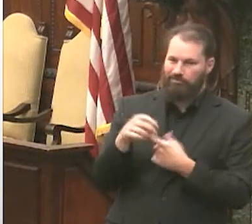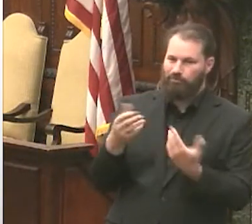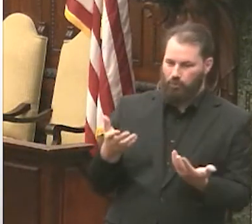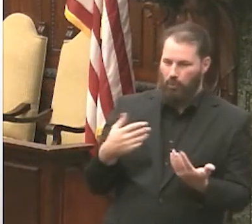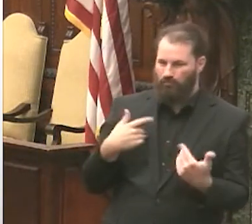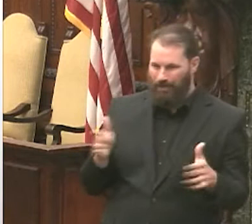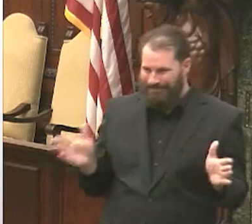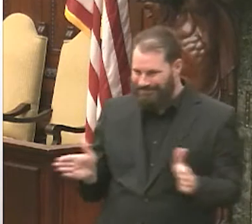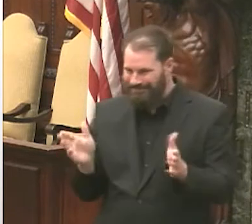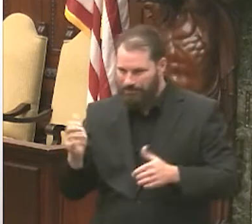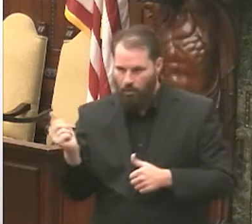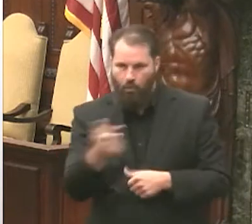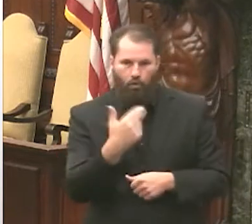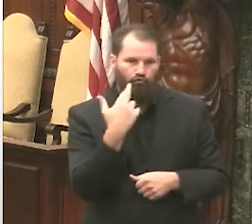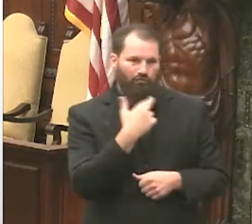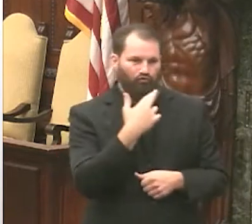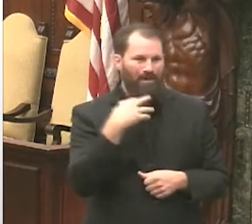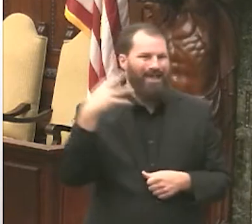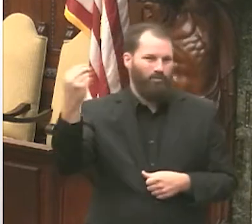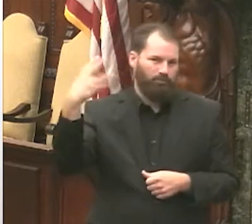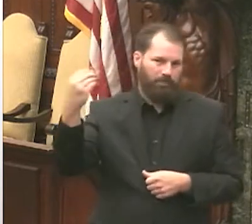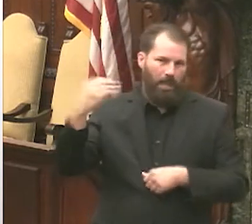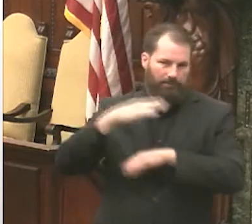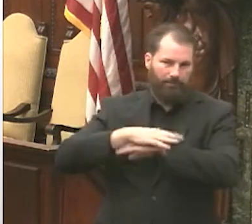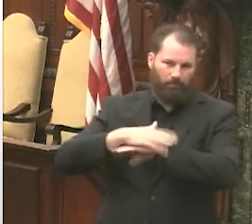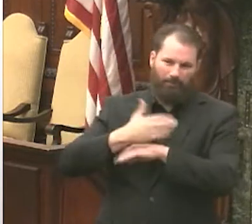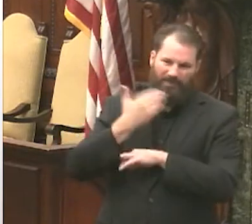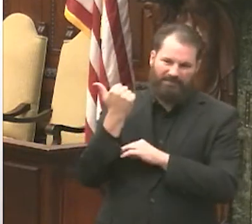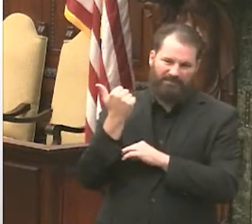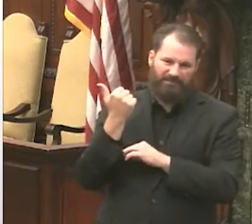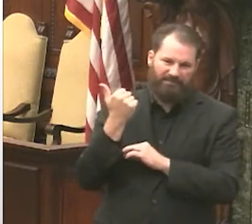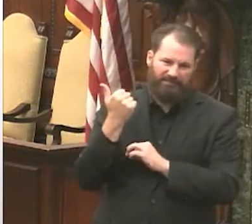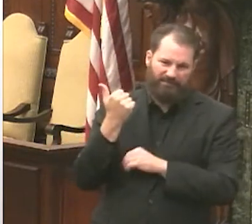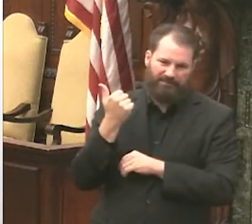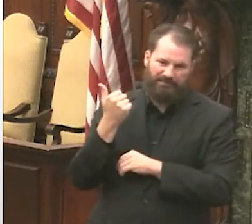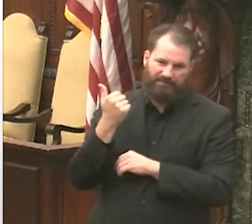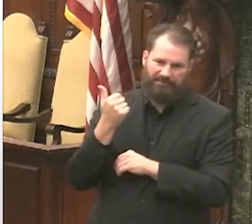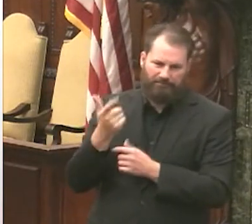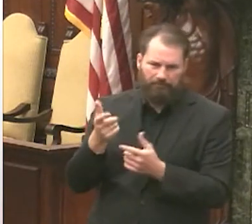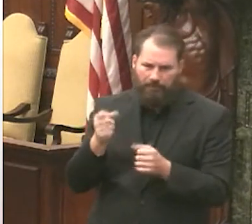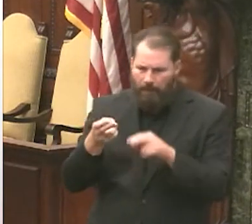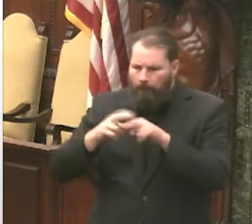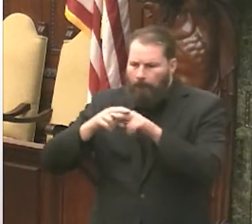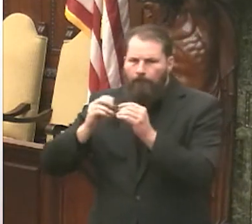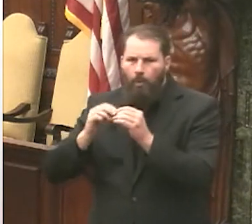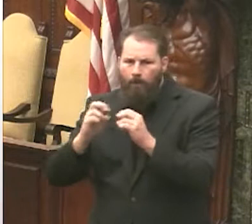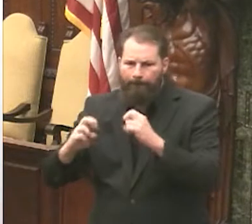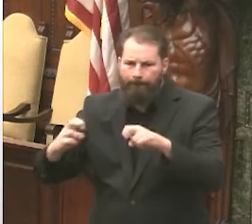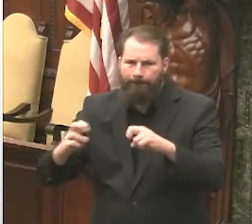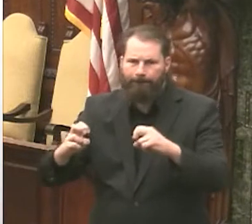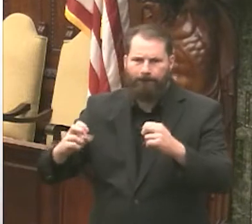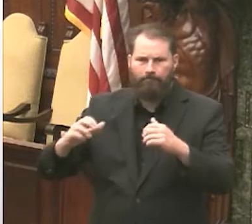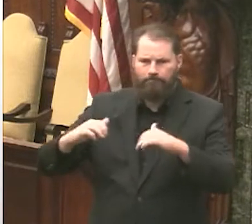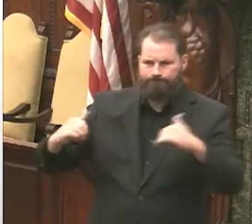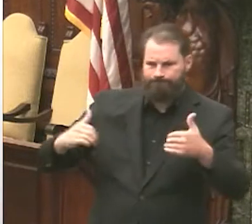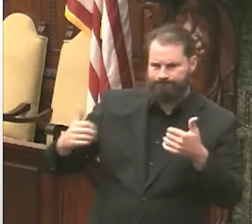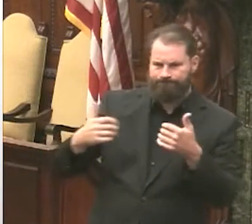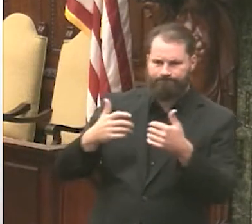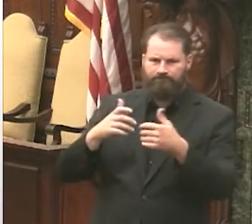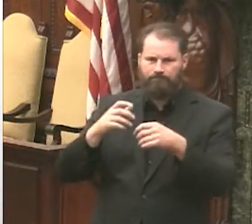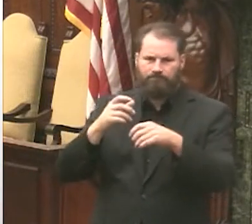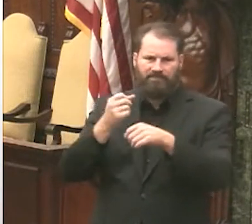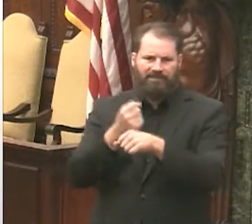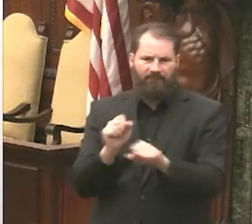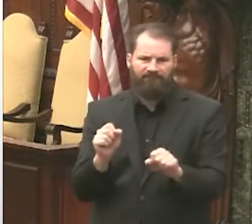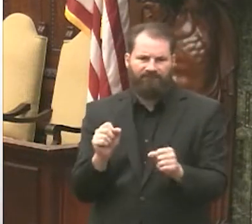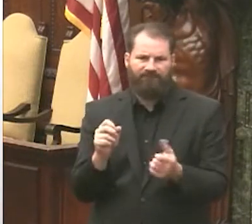seating, and if anything, to increase their outdoor seating, because we do think that's a much safer environment for diners. So that's what we're doing